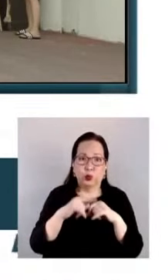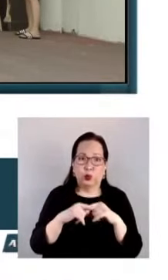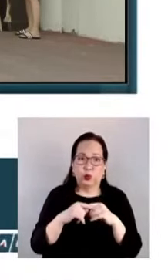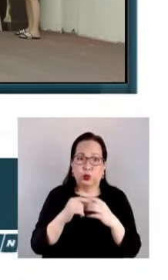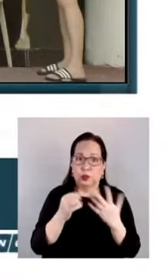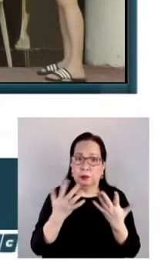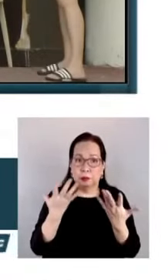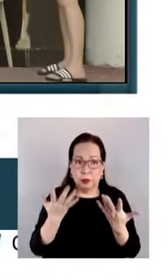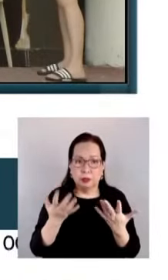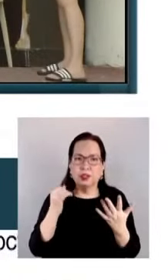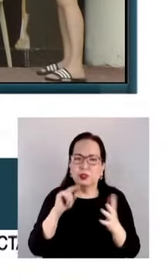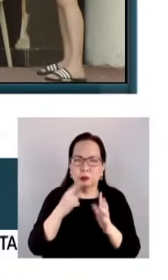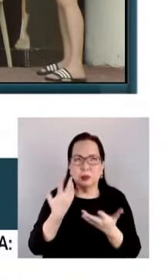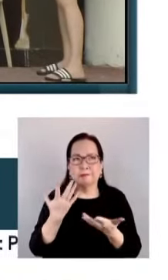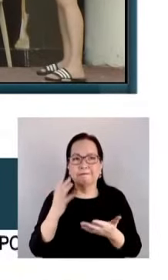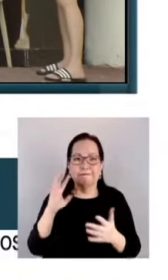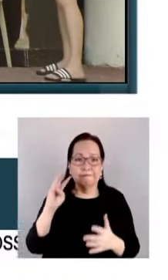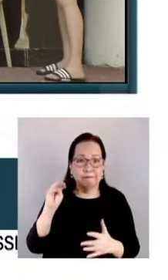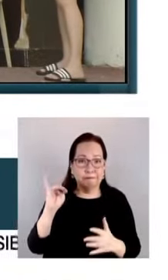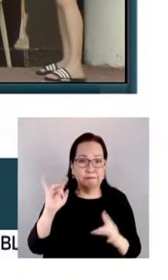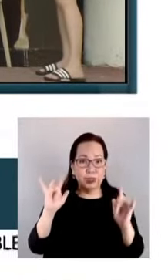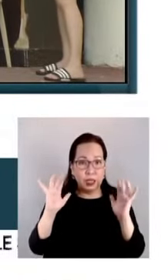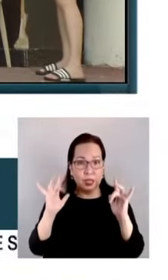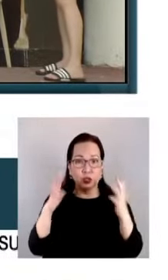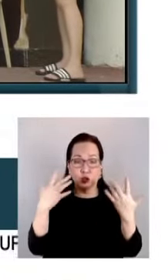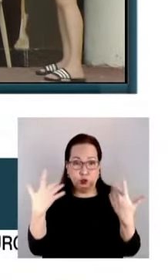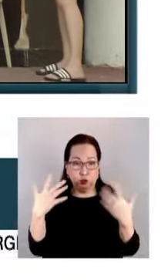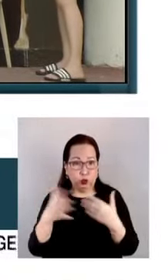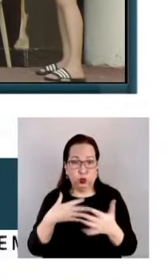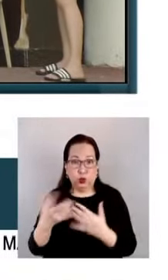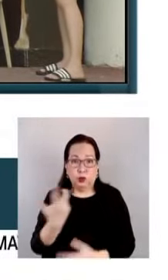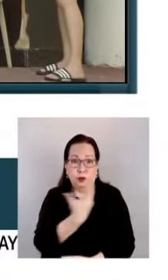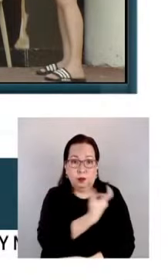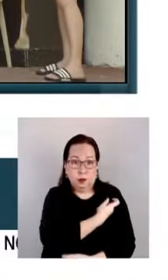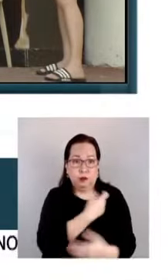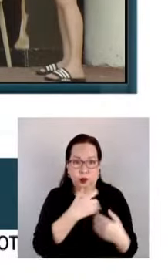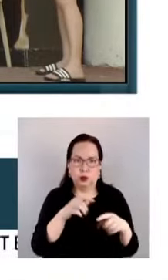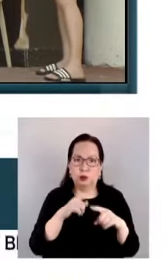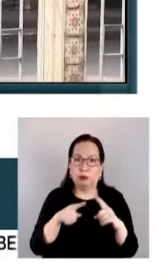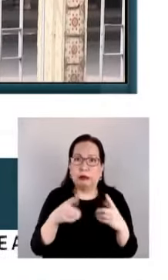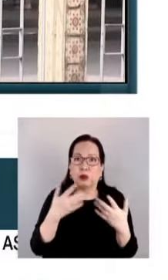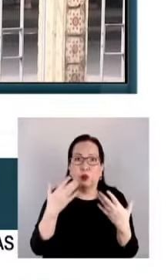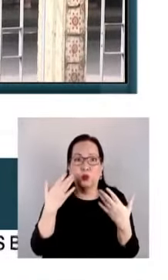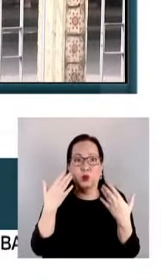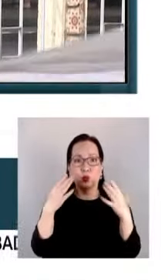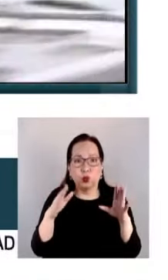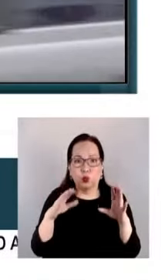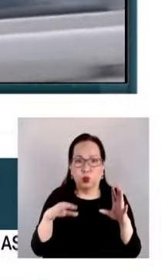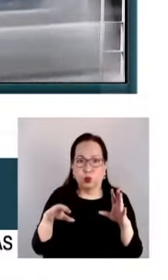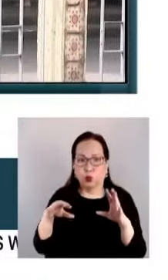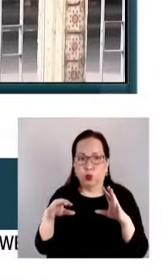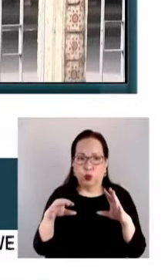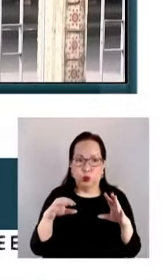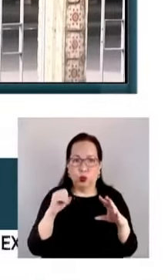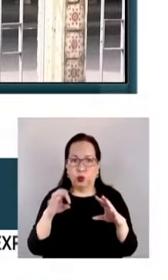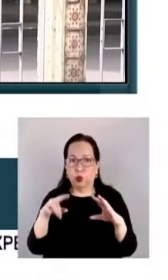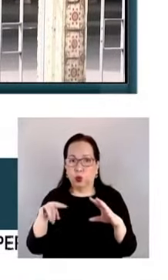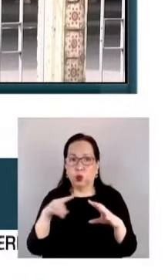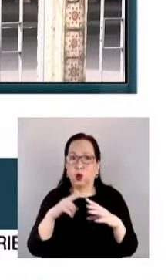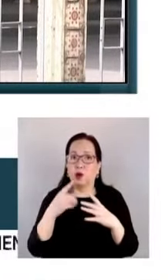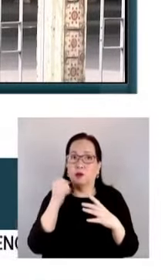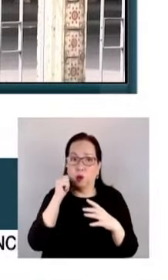be mild for vaccinated people, it may not be mild necessarily for unvaccinated people or those